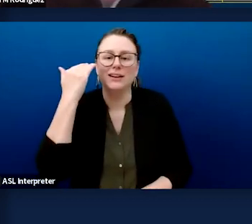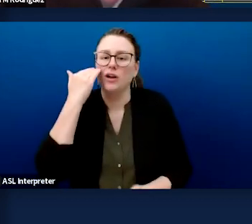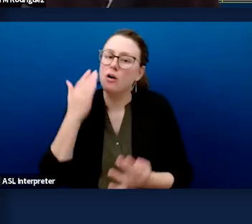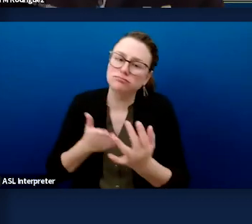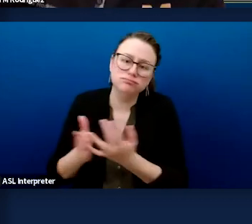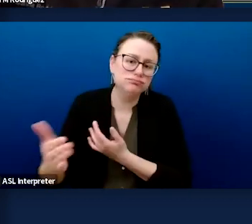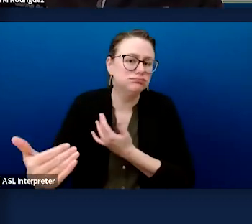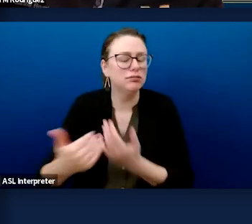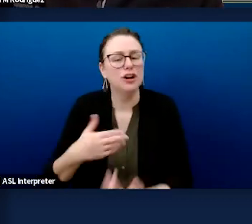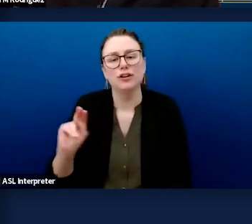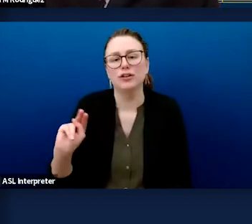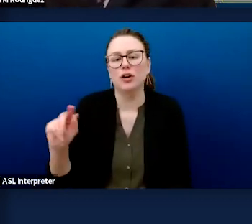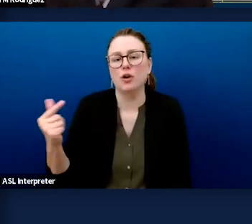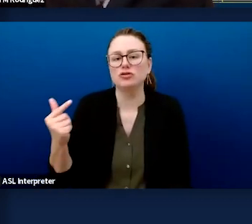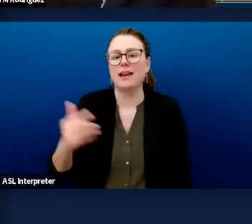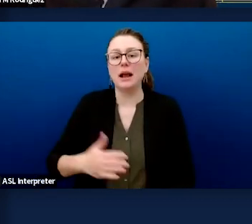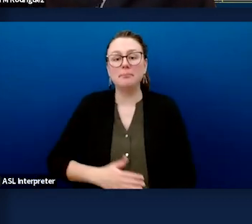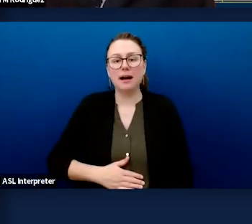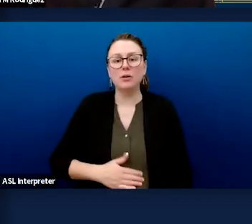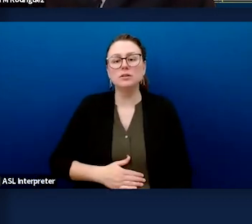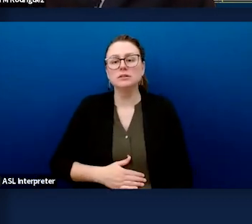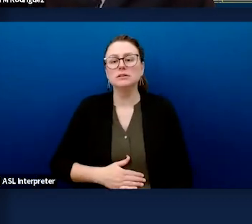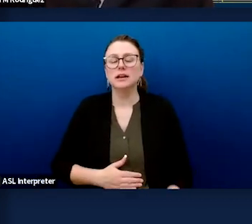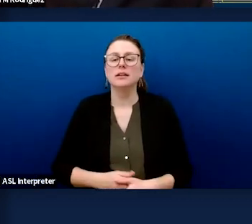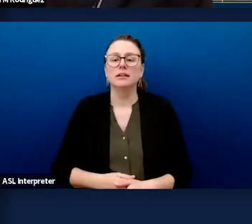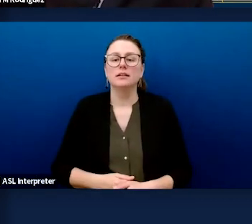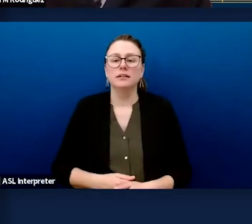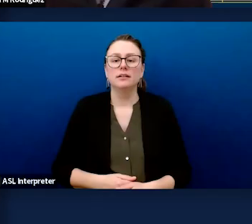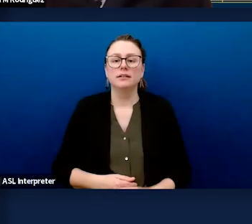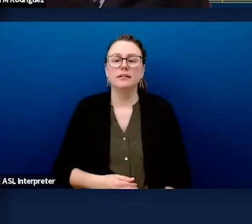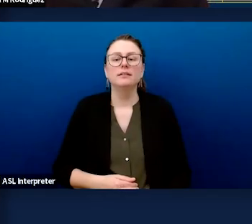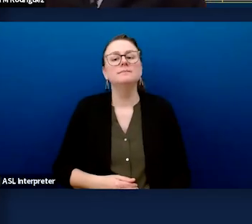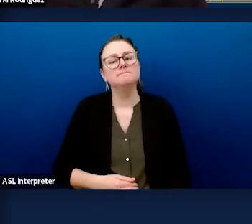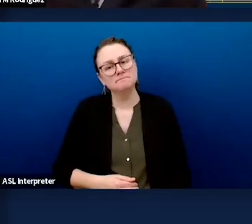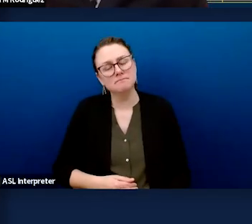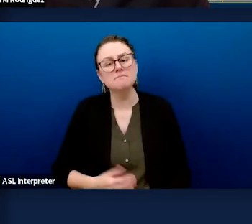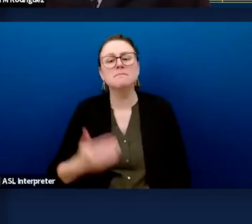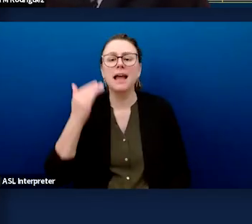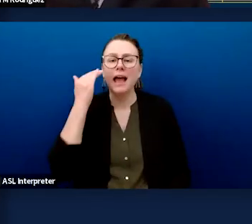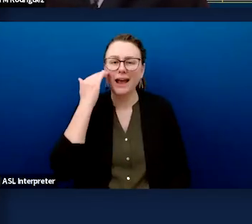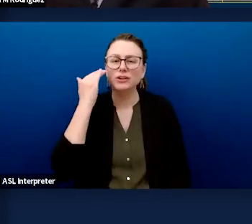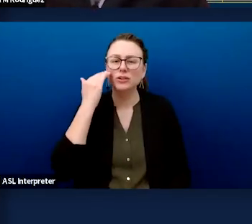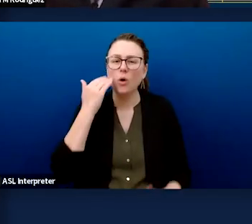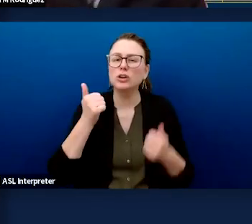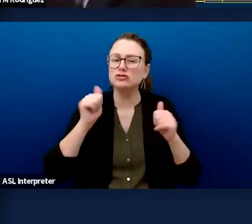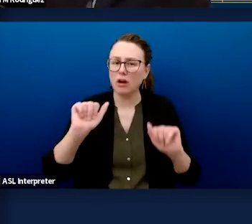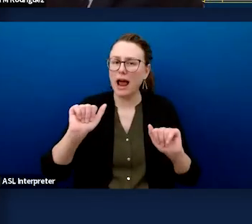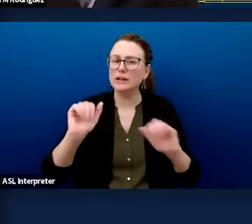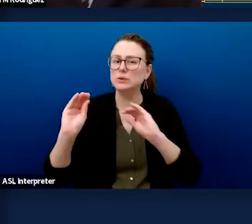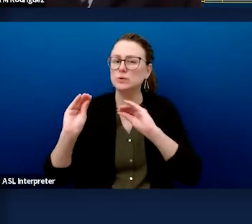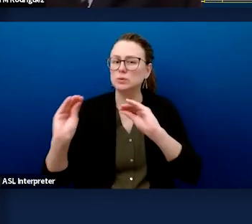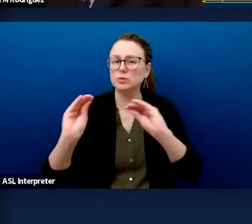neurogenic bowels more. And I know, I know there's initiative to try and educate.